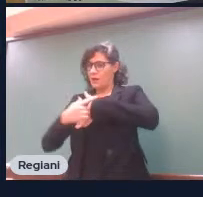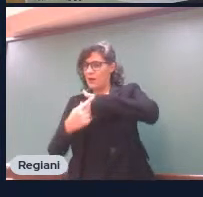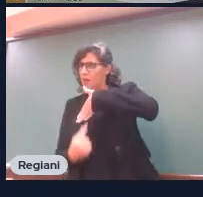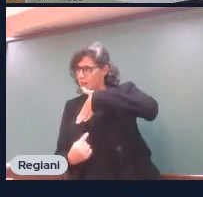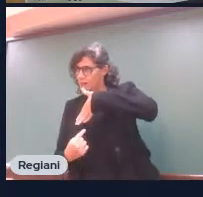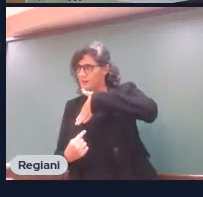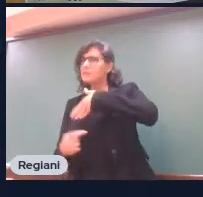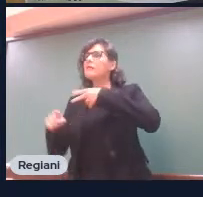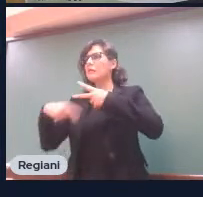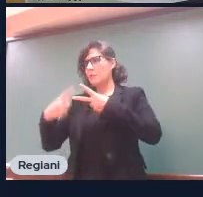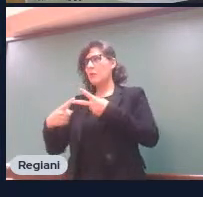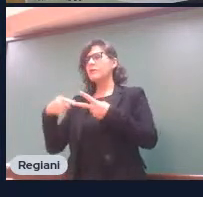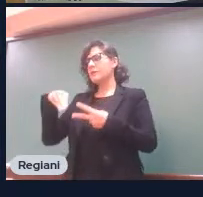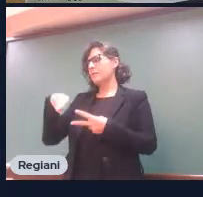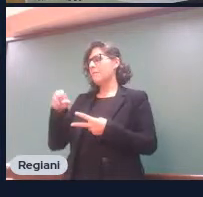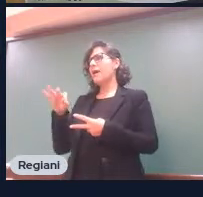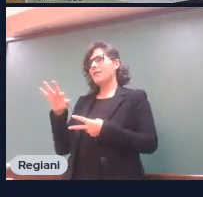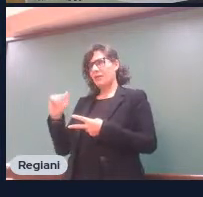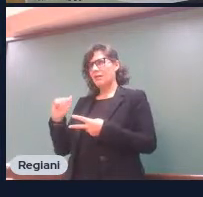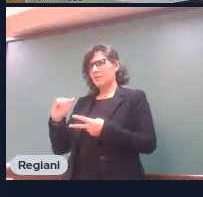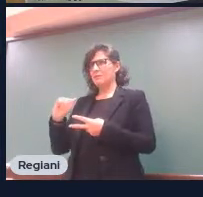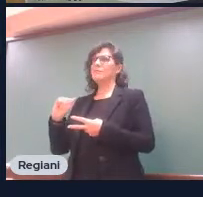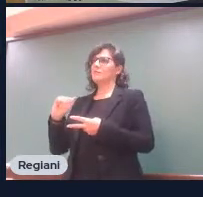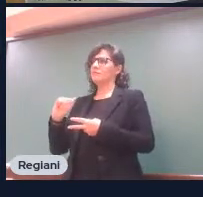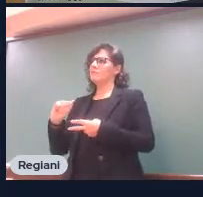para o tema da metalexicografia,